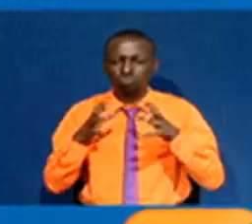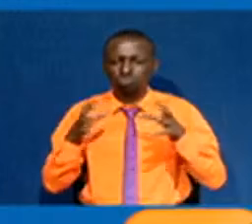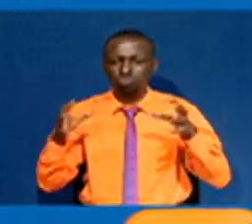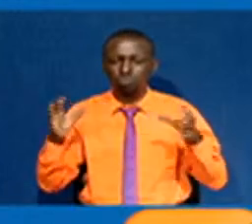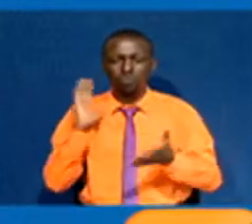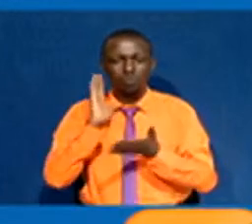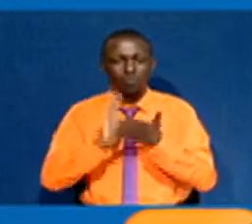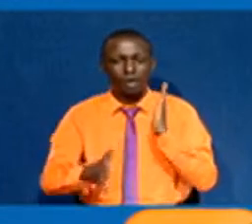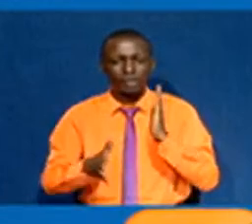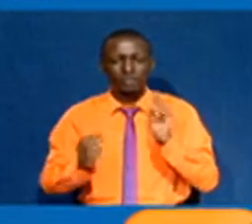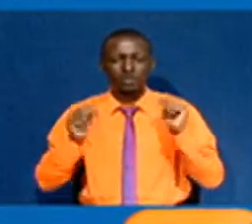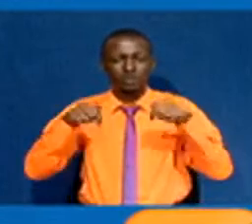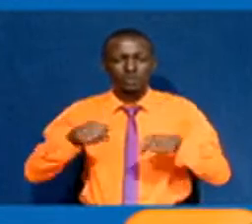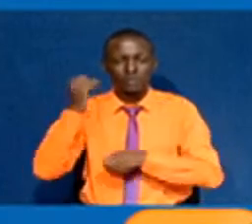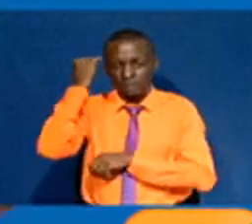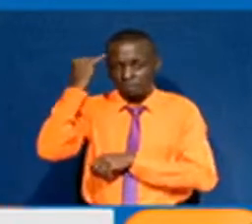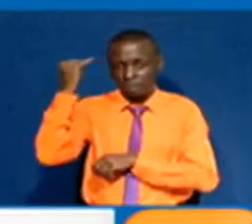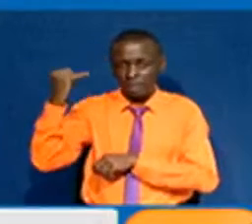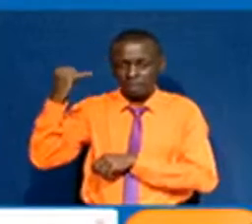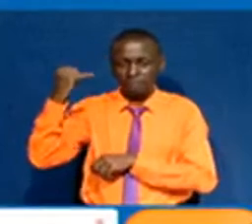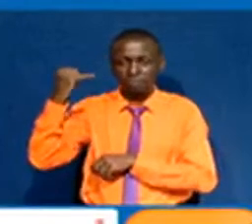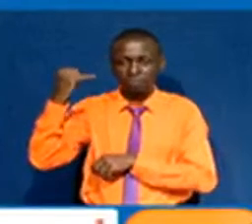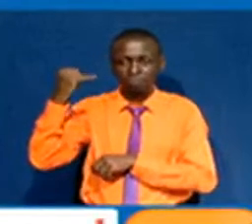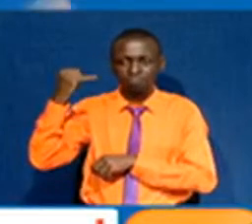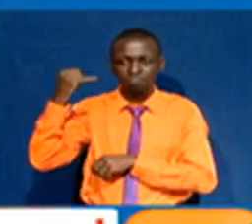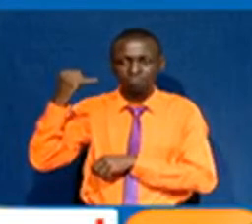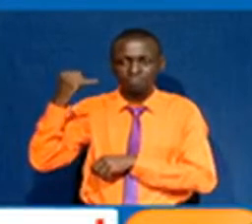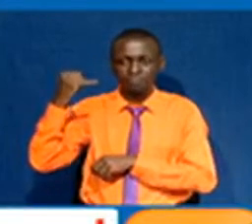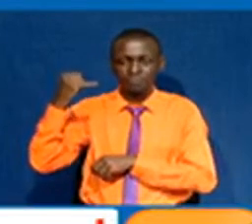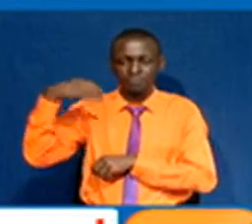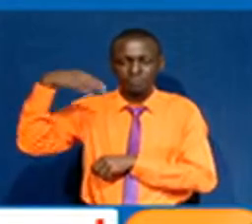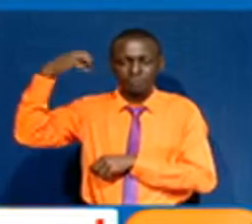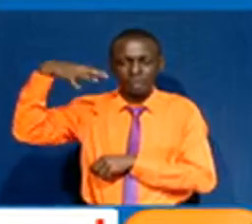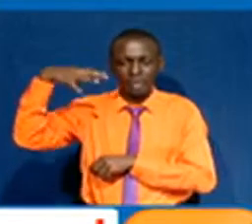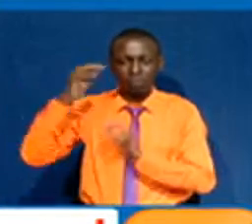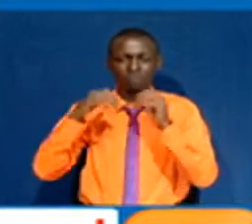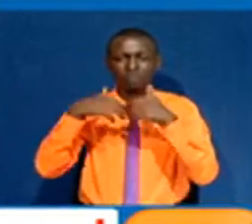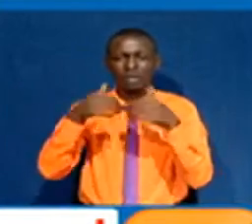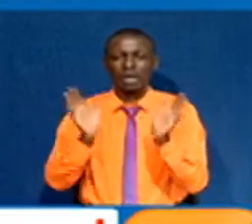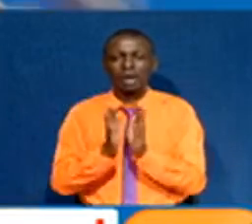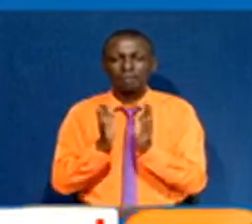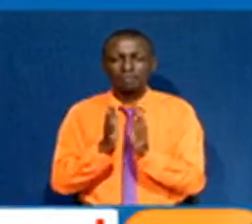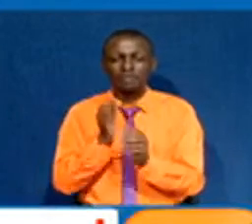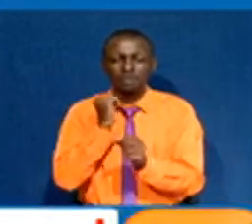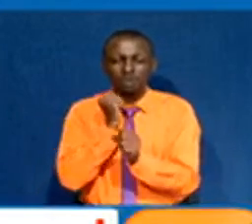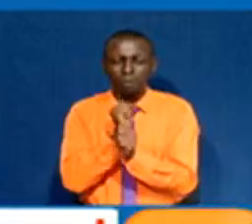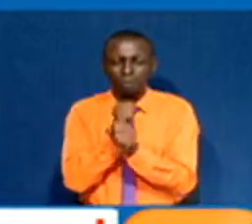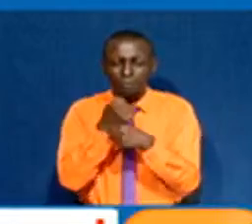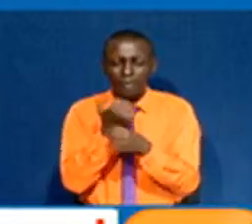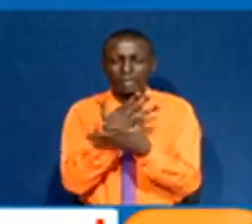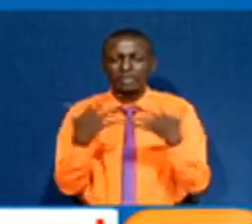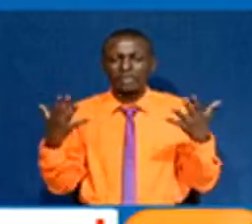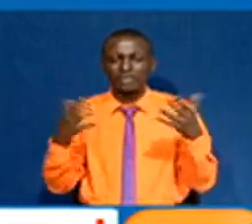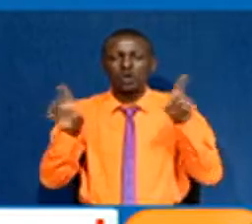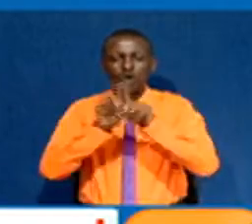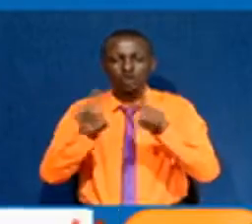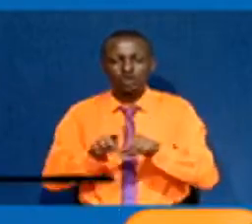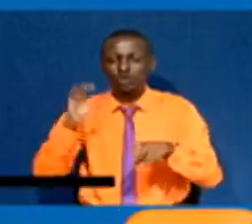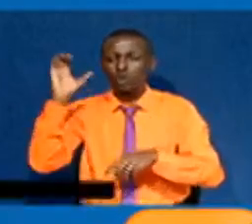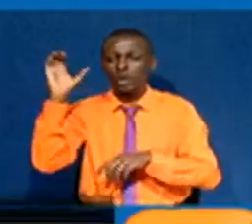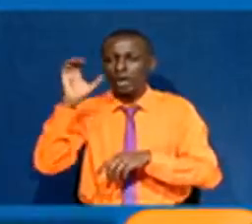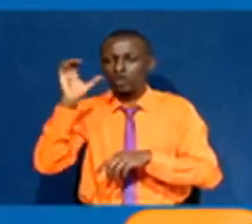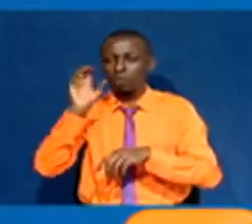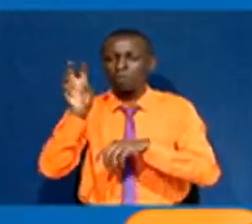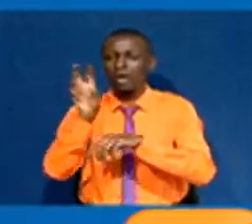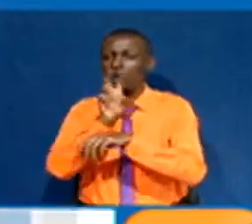today the EV companies are doing end-to-end. We are building the product, we are building the infrastructure, also we are looking for the customers. So I think if you take